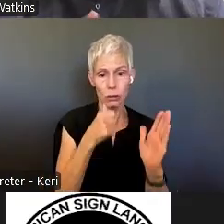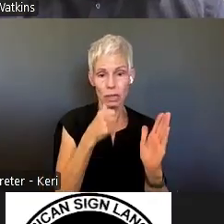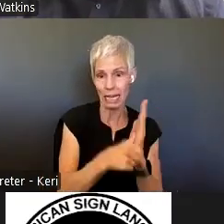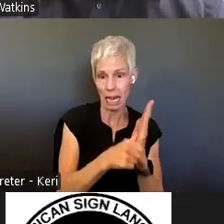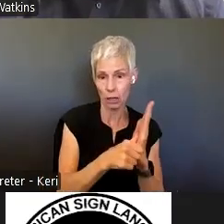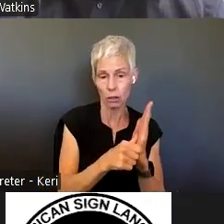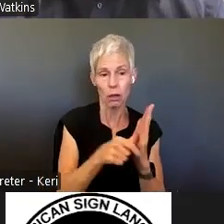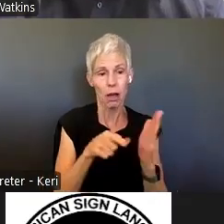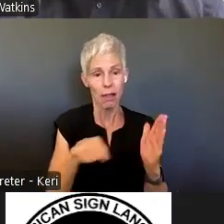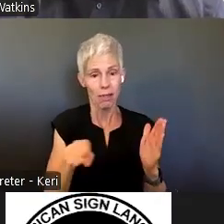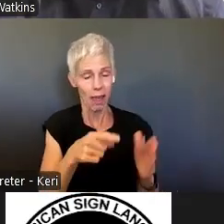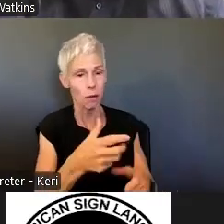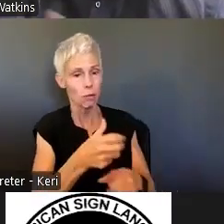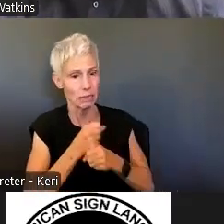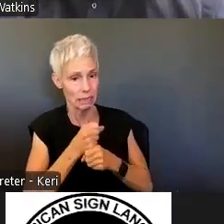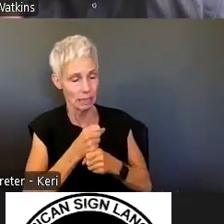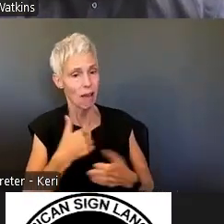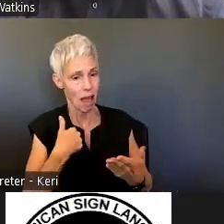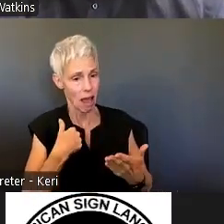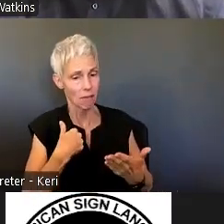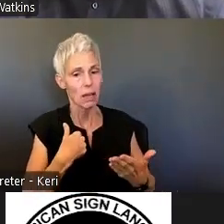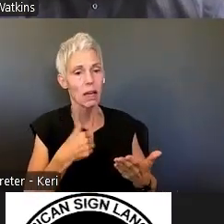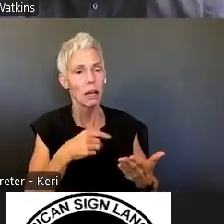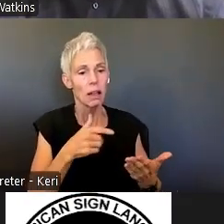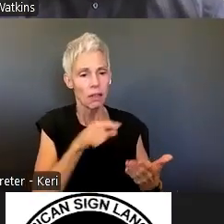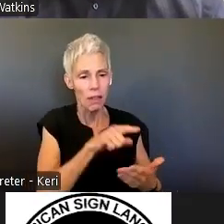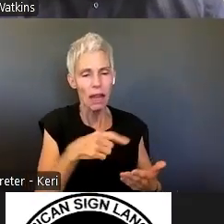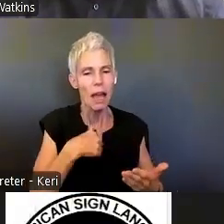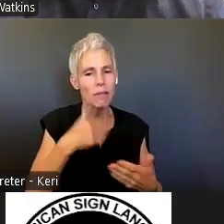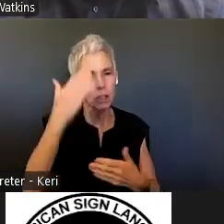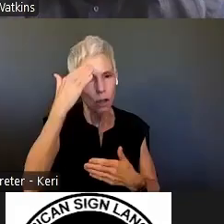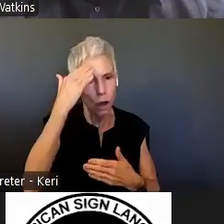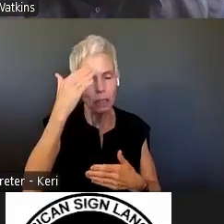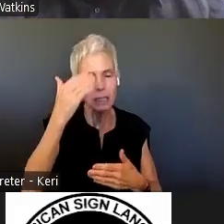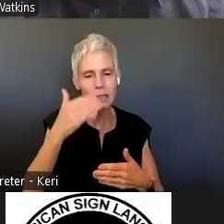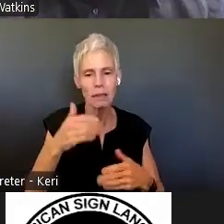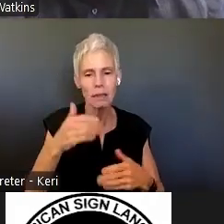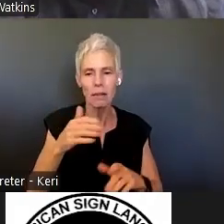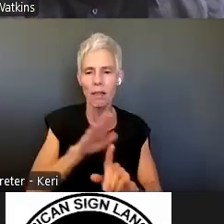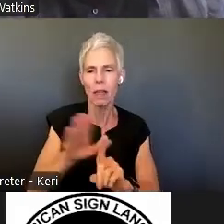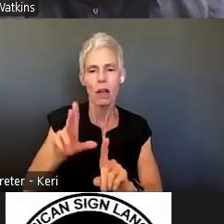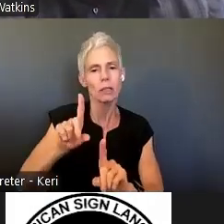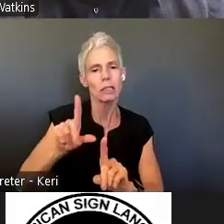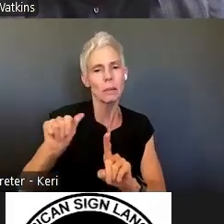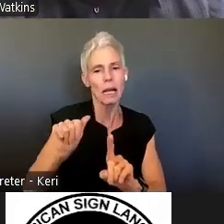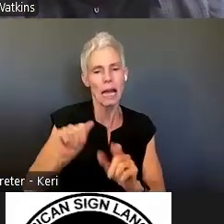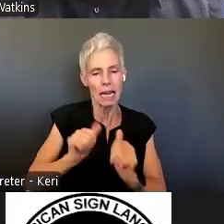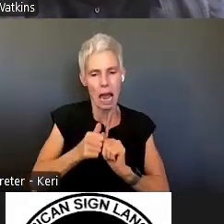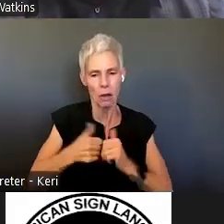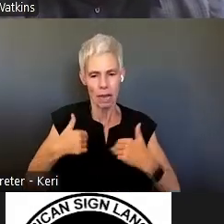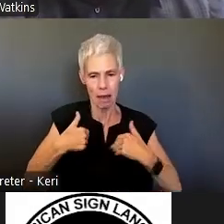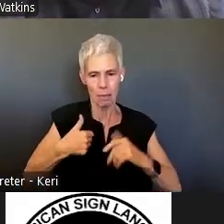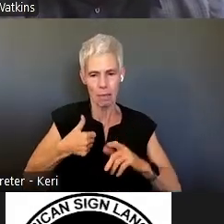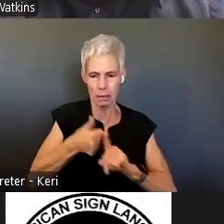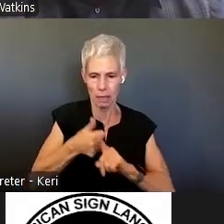of the member's disability and how this animal helps them cope with that.